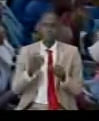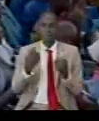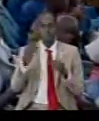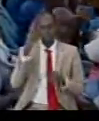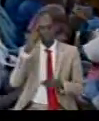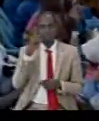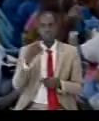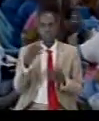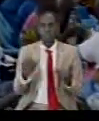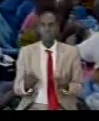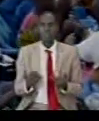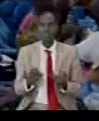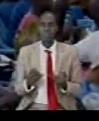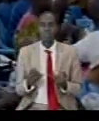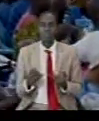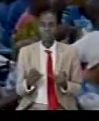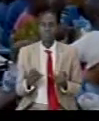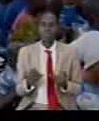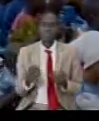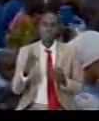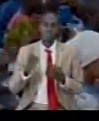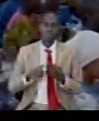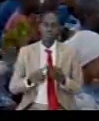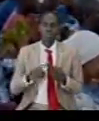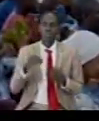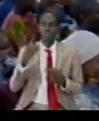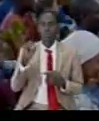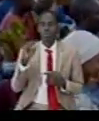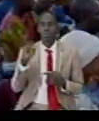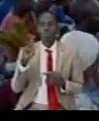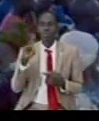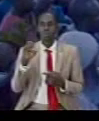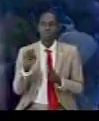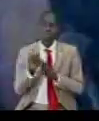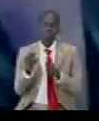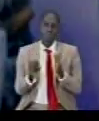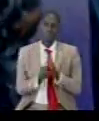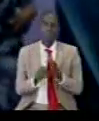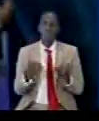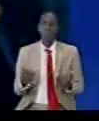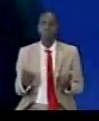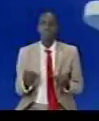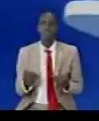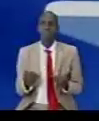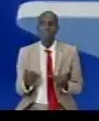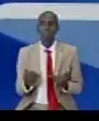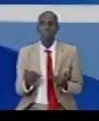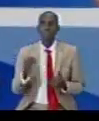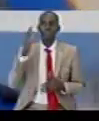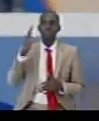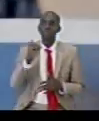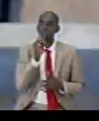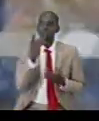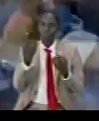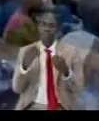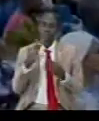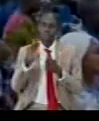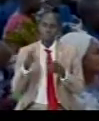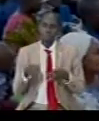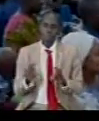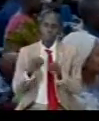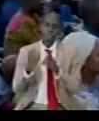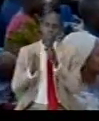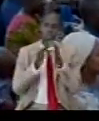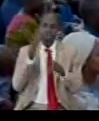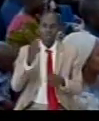back now to the coordinating overseer. Your own testimony is coming on the way.